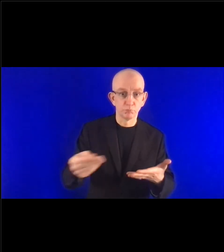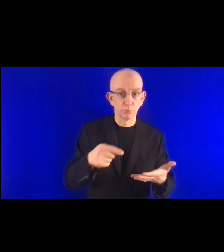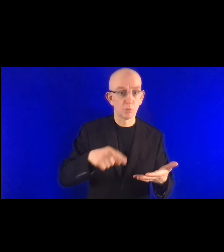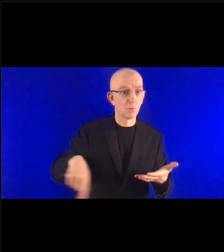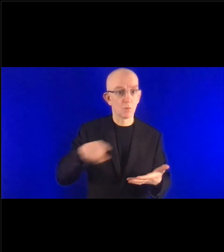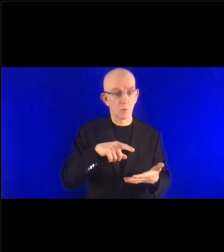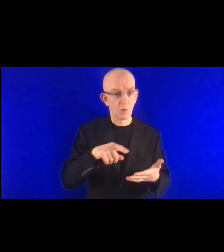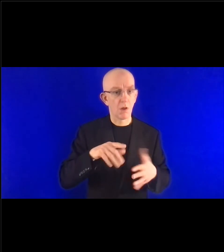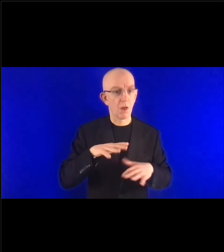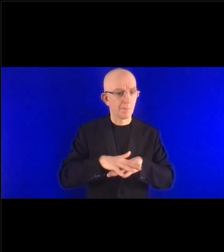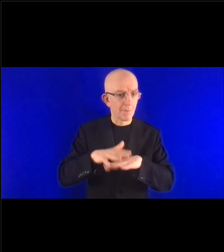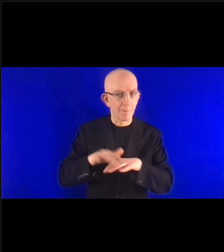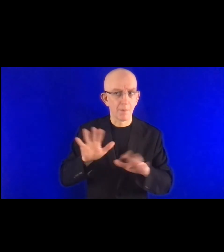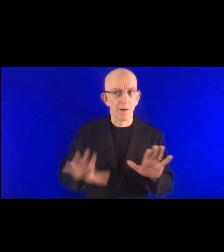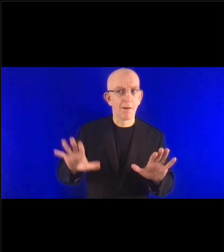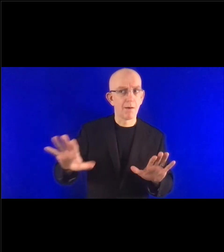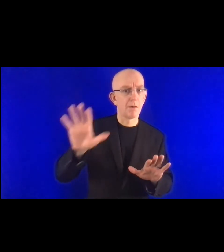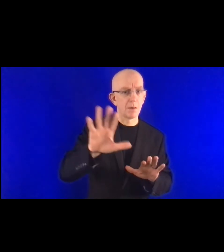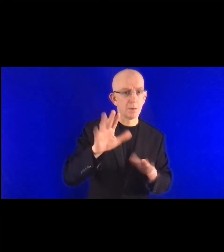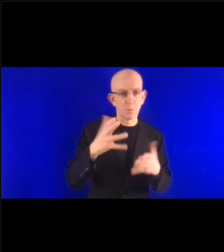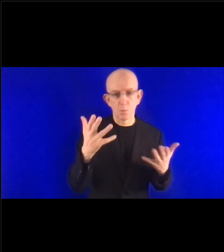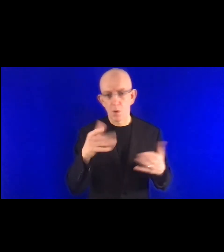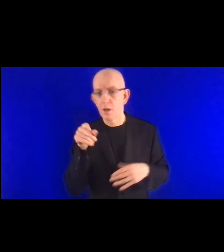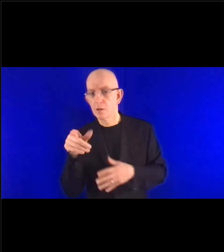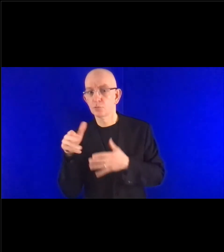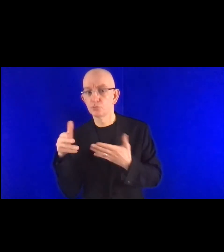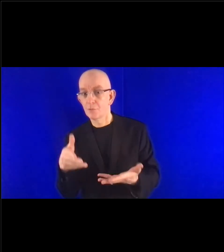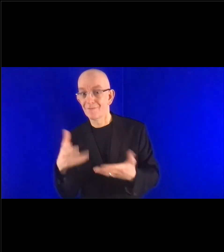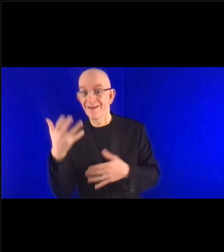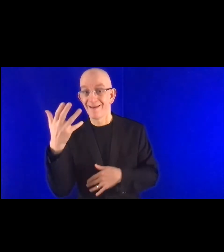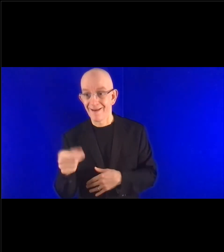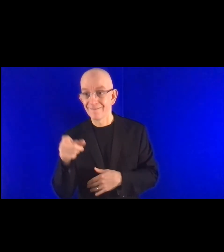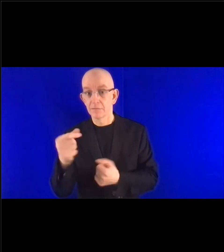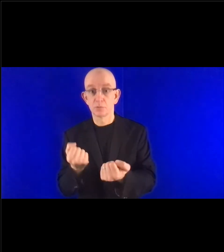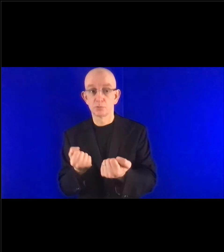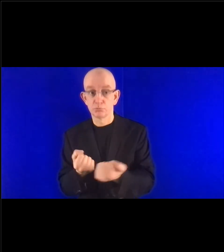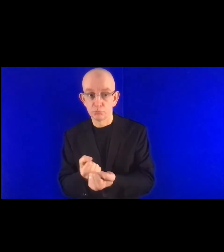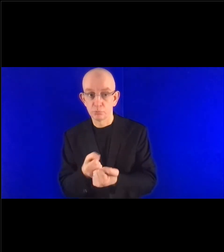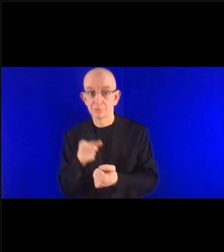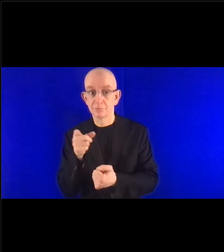costs ensuring affordability by both men and women.